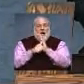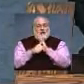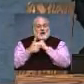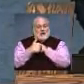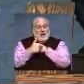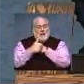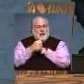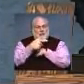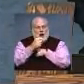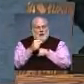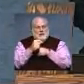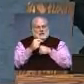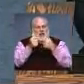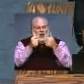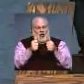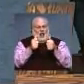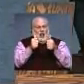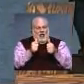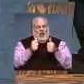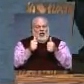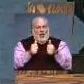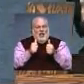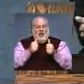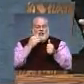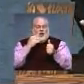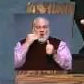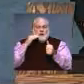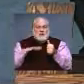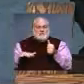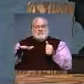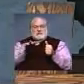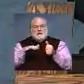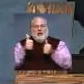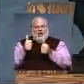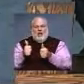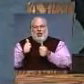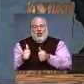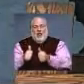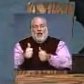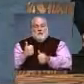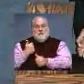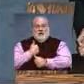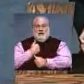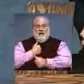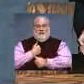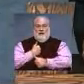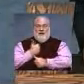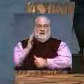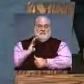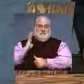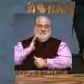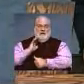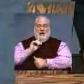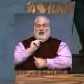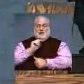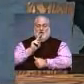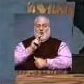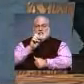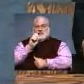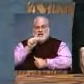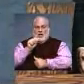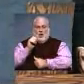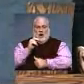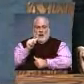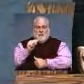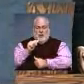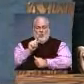they drag down the areas that are around them. I used to live in Tulsa, Oklahoma. You can go within a mile of Southern Hills Country Club along